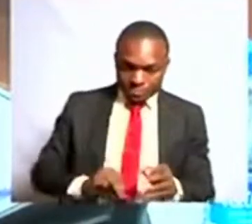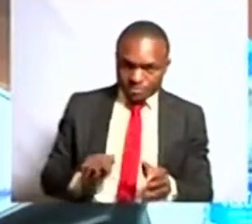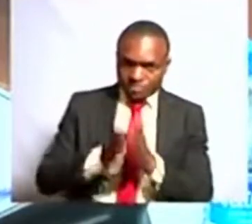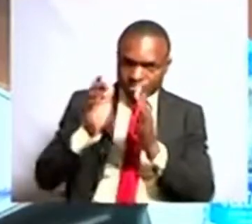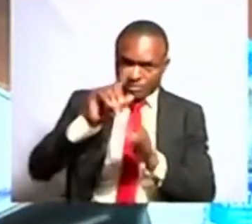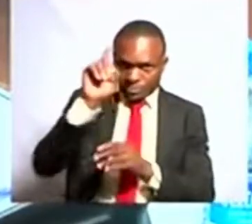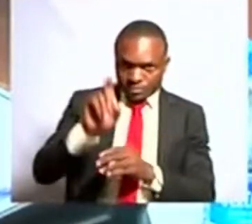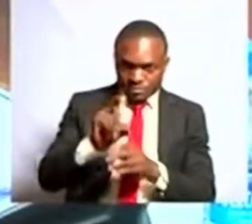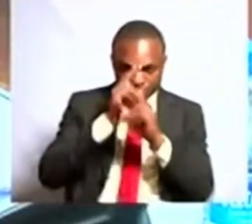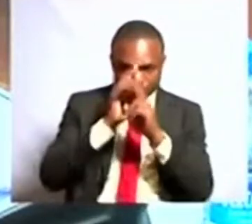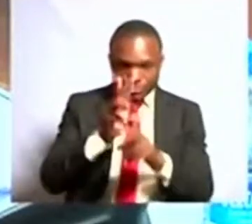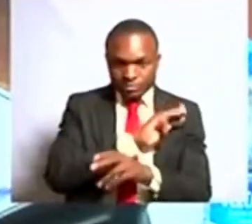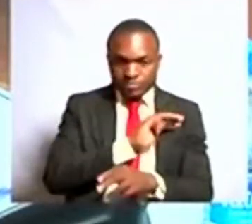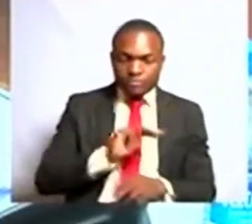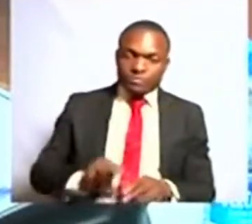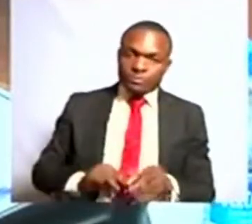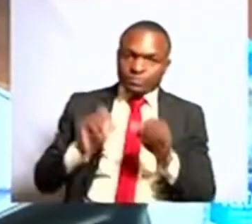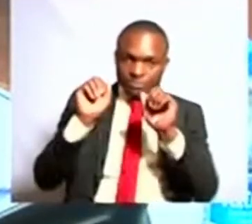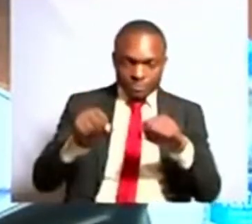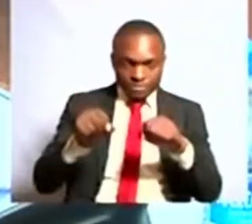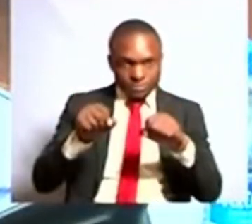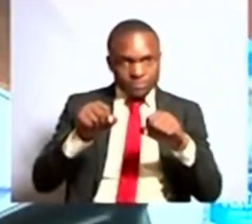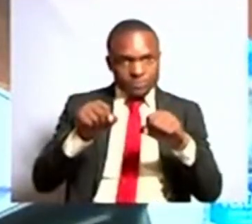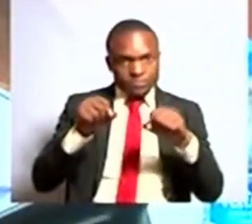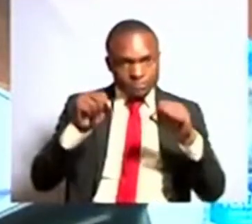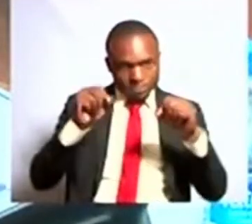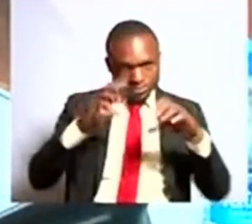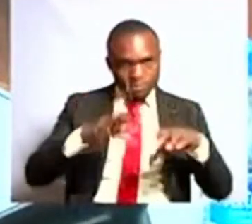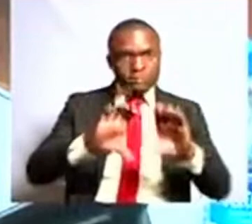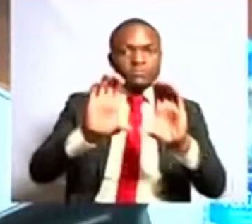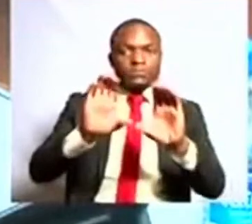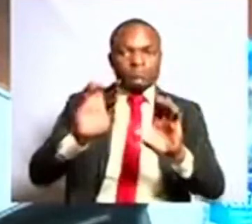questions. Honorable members, let's proceed in that direction.